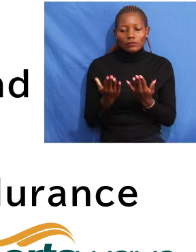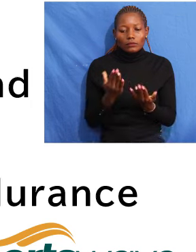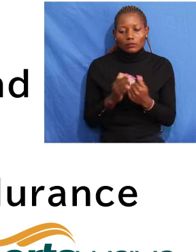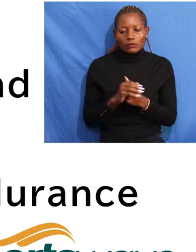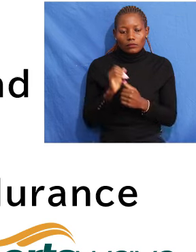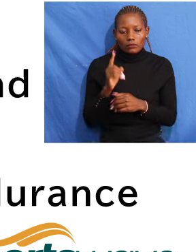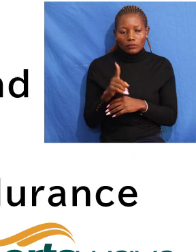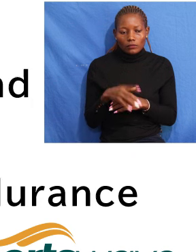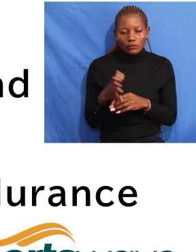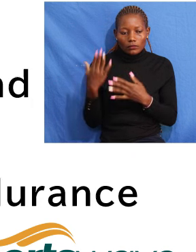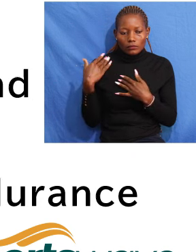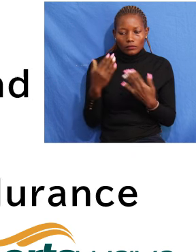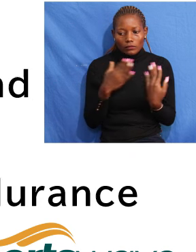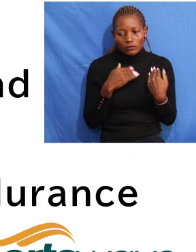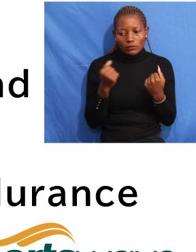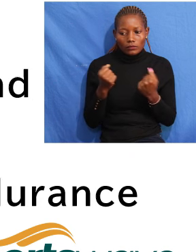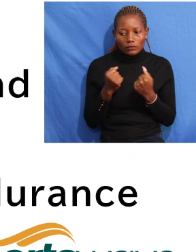bath every day.